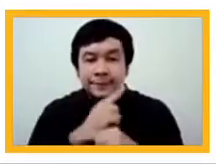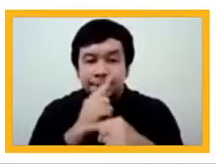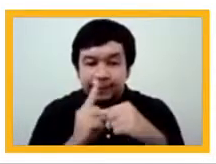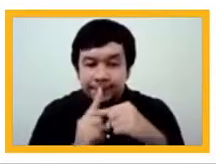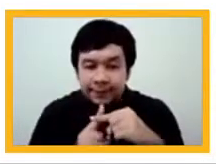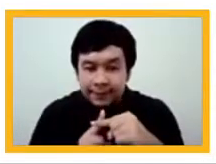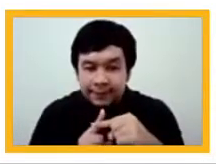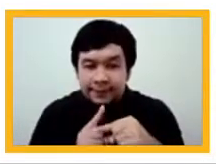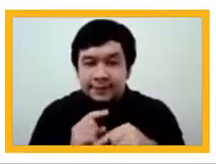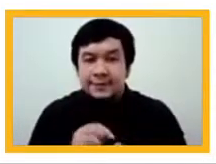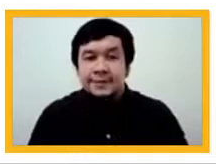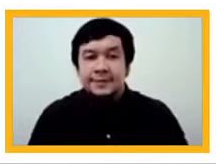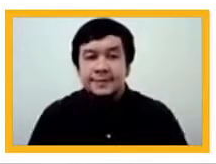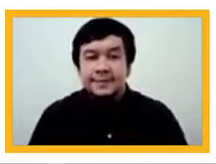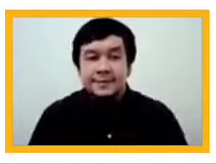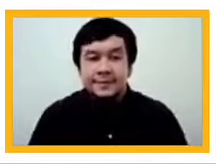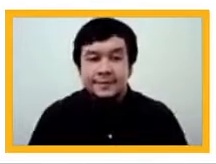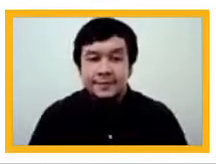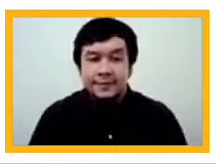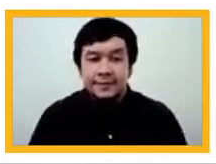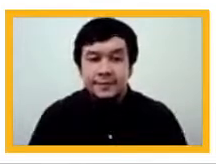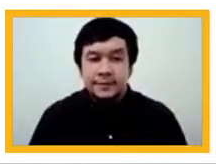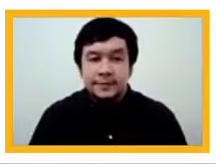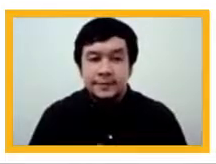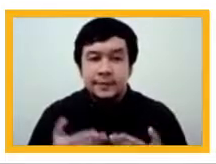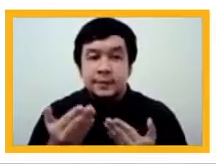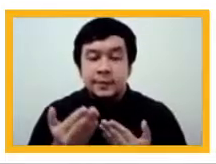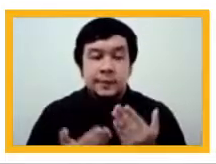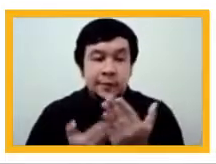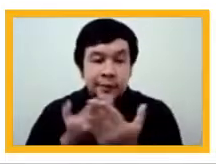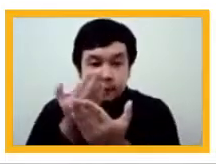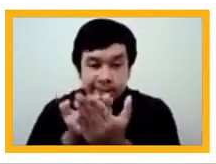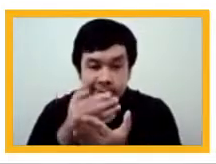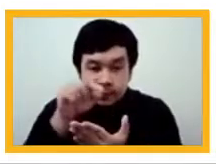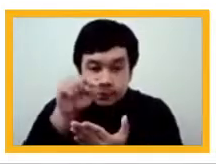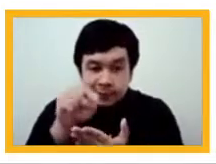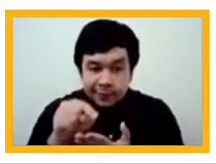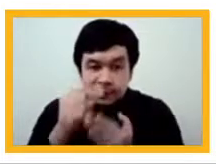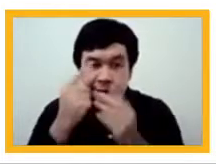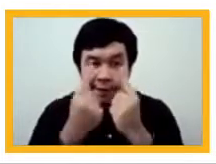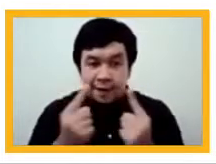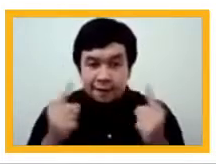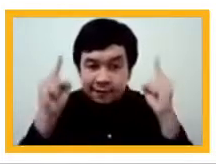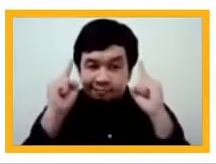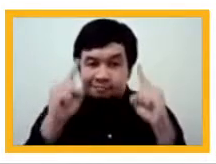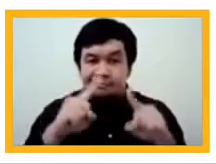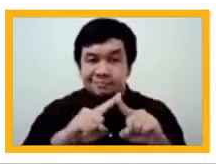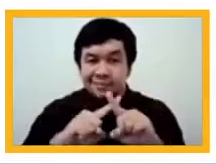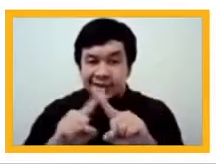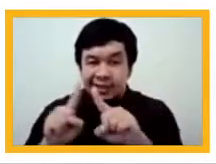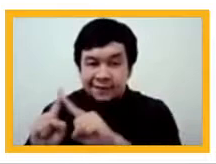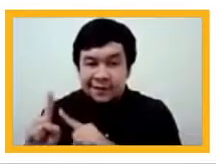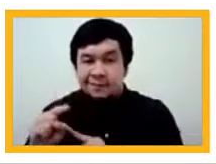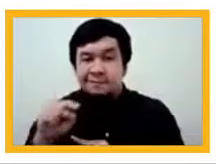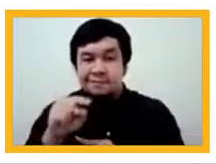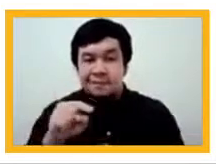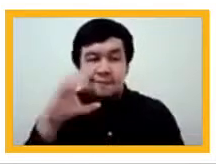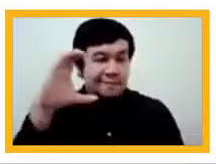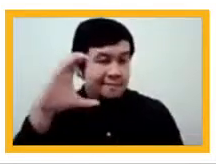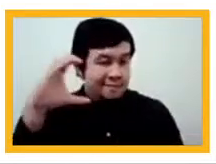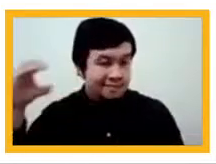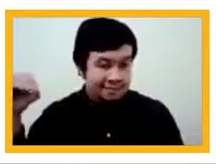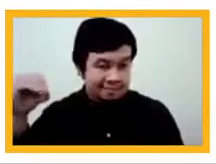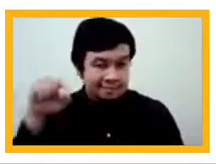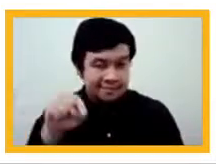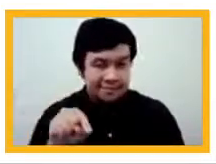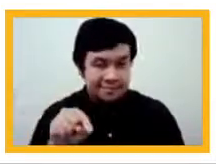we recommend reinforcing university-industry cooperation. So we develop a field-oriented software